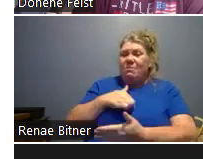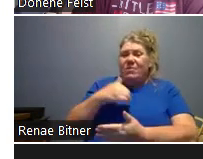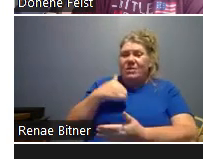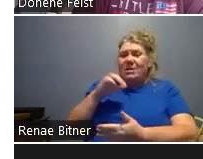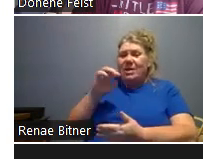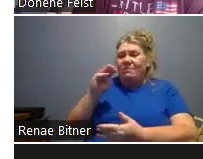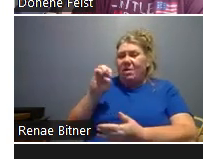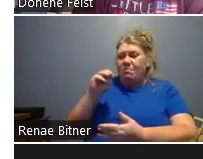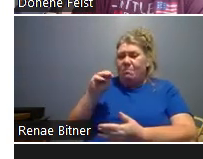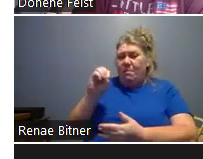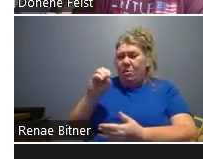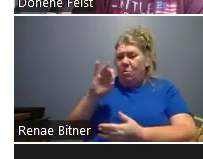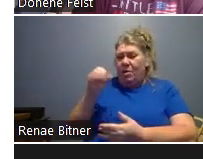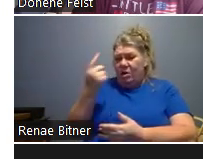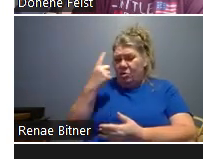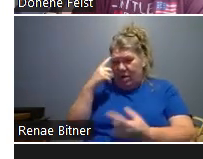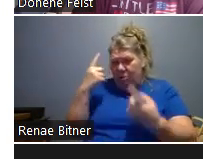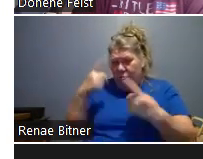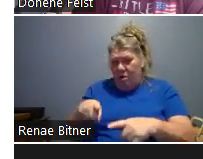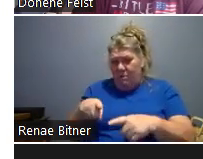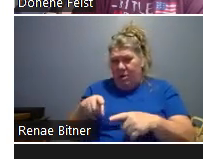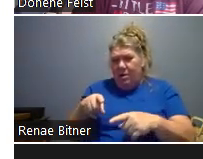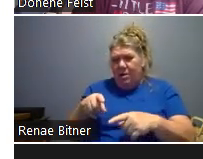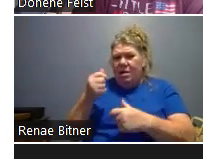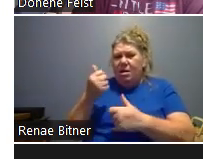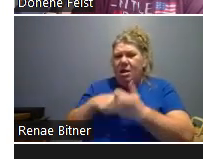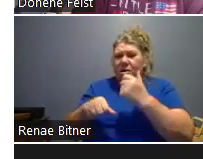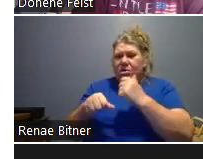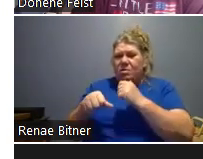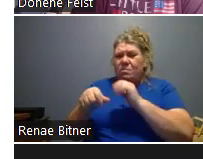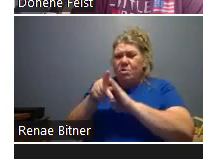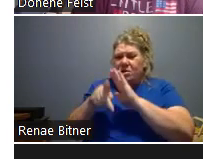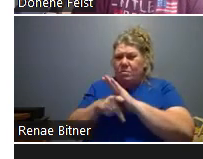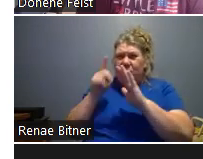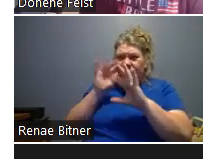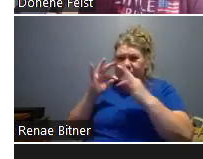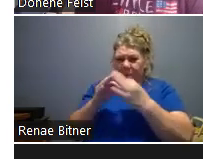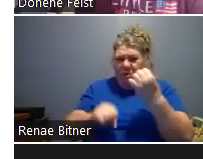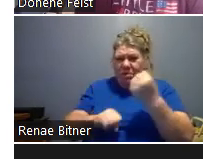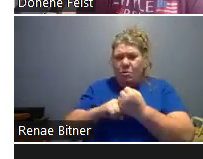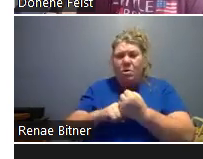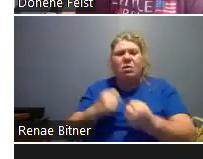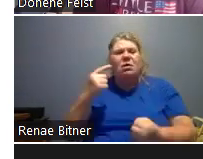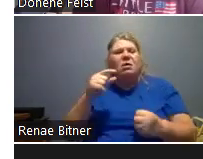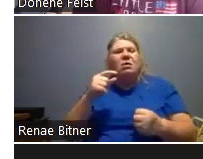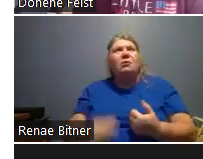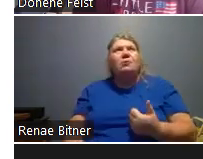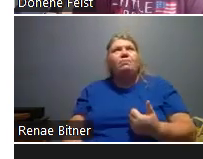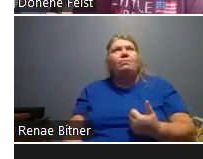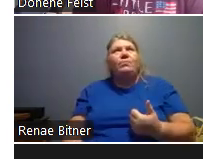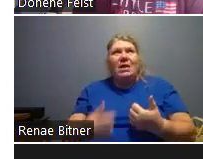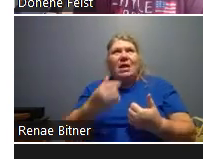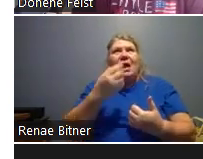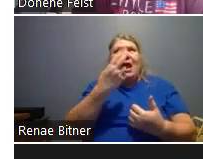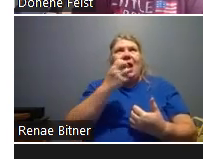of understanding and within the guideline principles for family support. The three statewide, well, Hands and